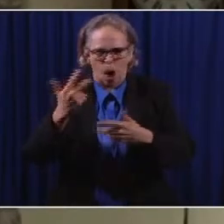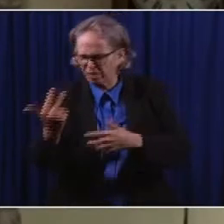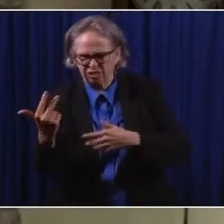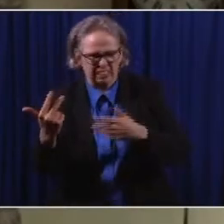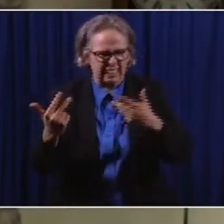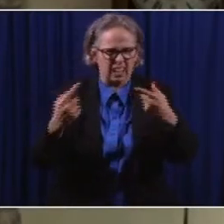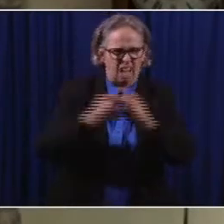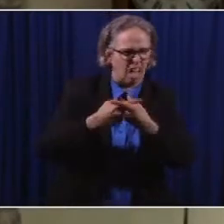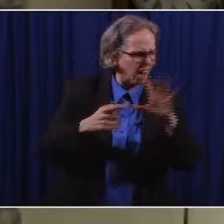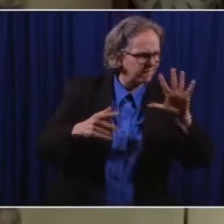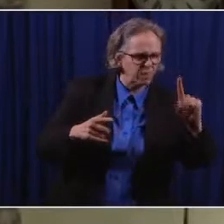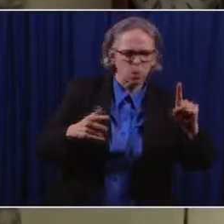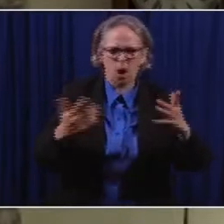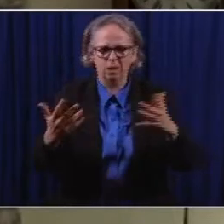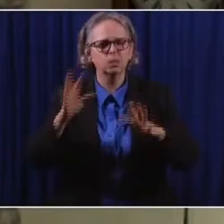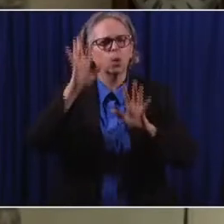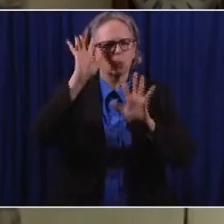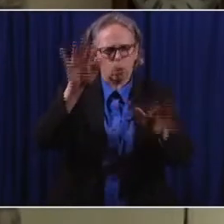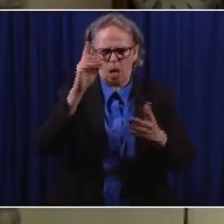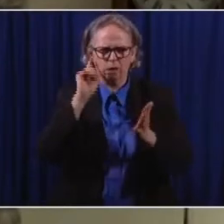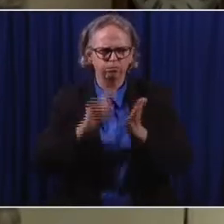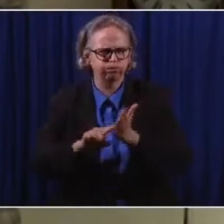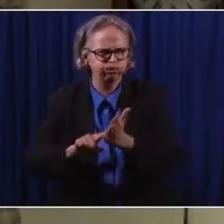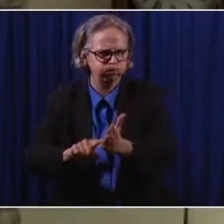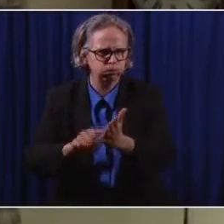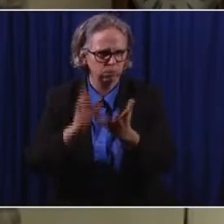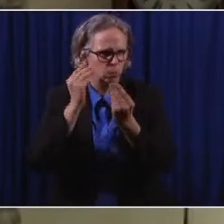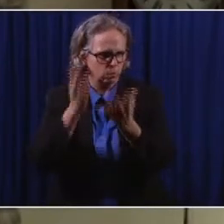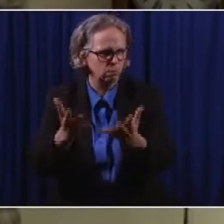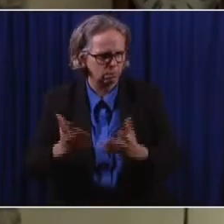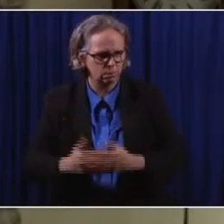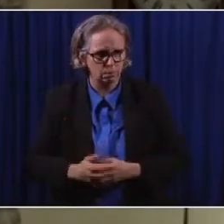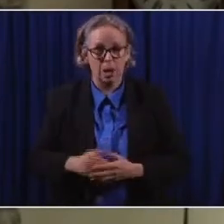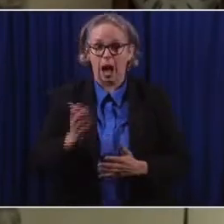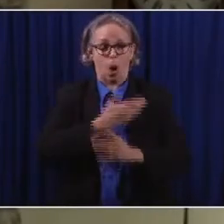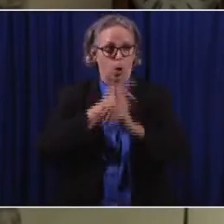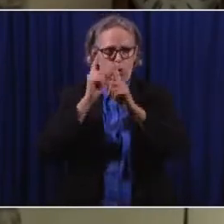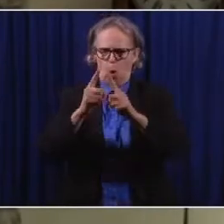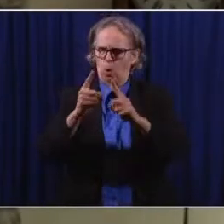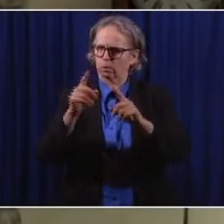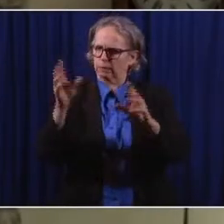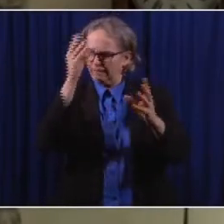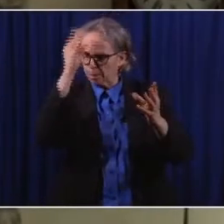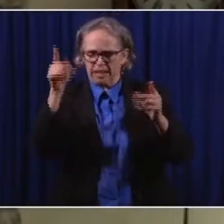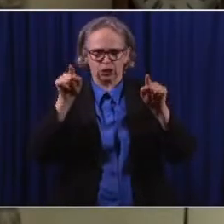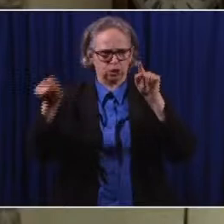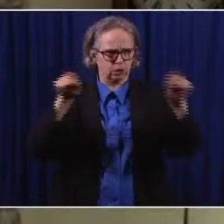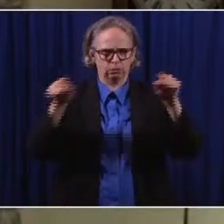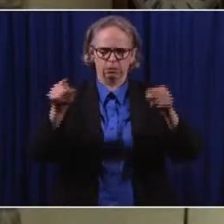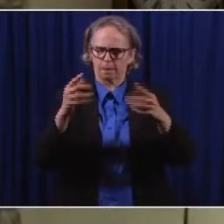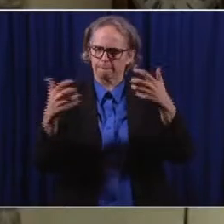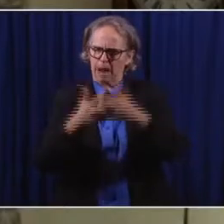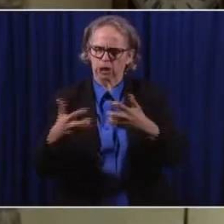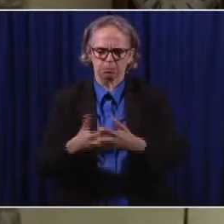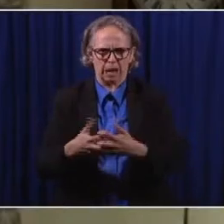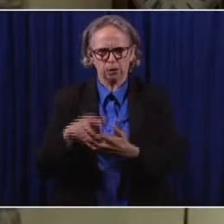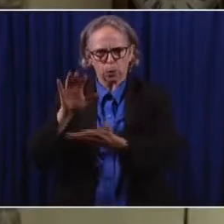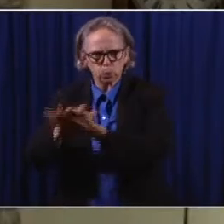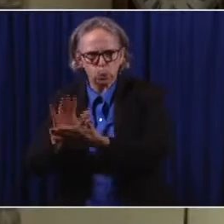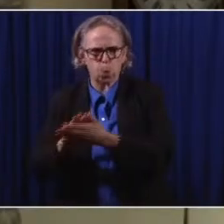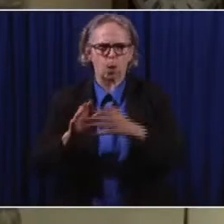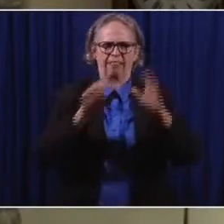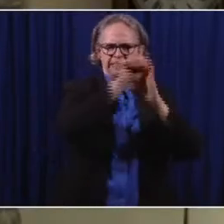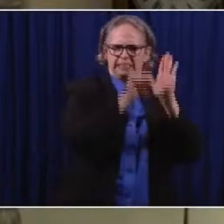will run everything down. We have no incentive not to have accurate information, and we're going to try to make it accurate. But